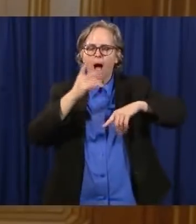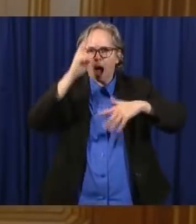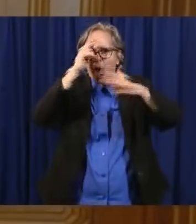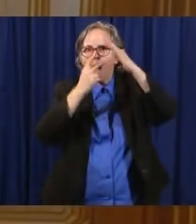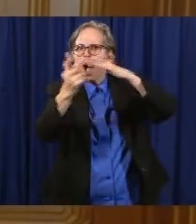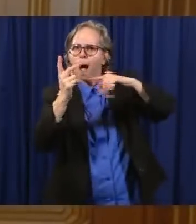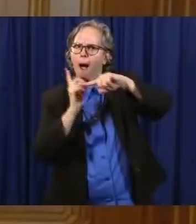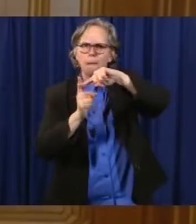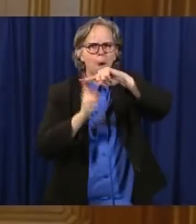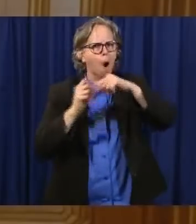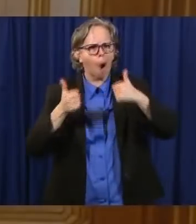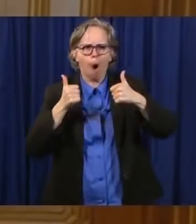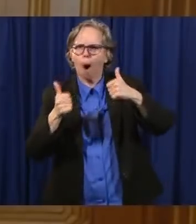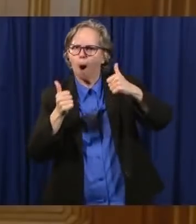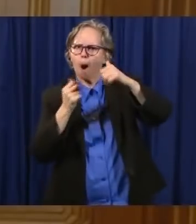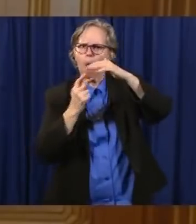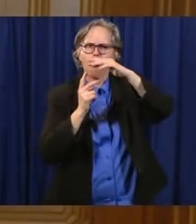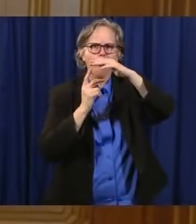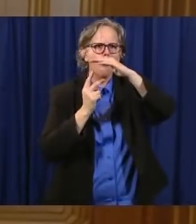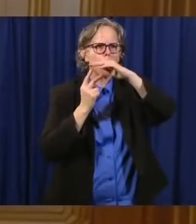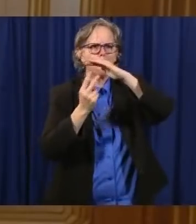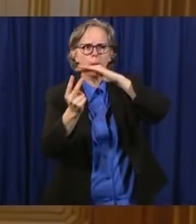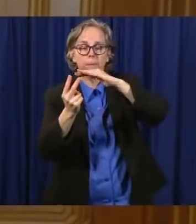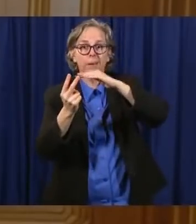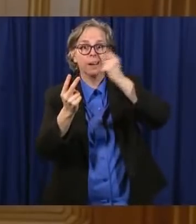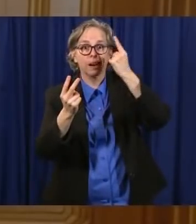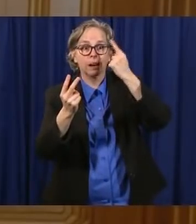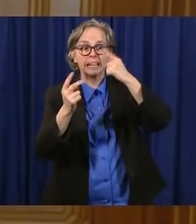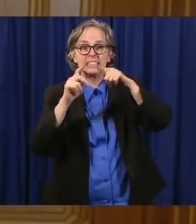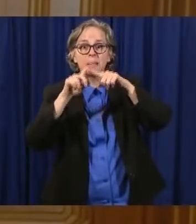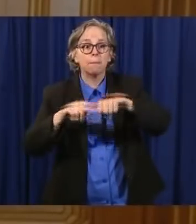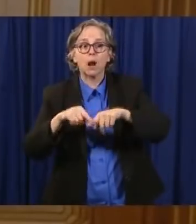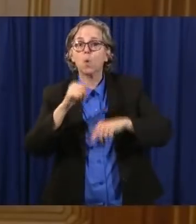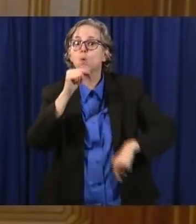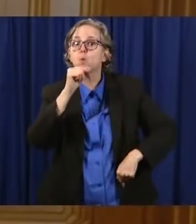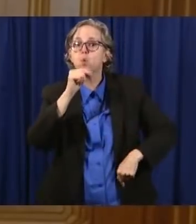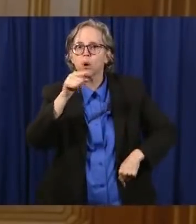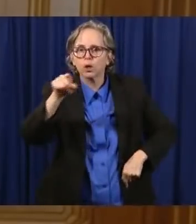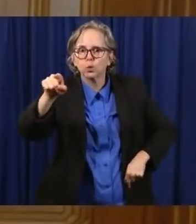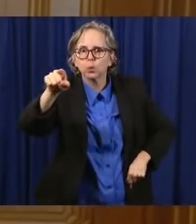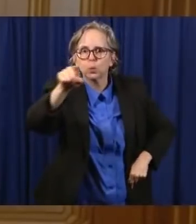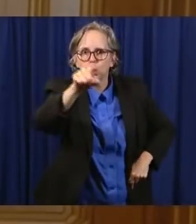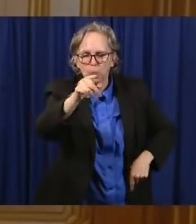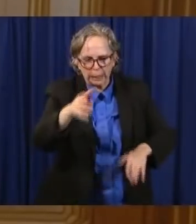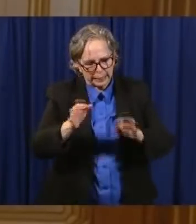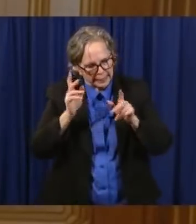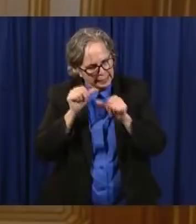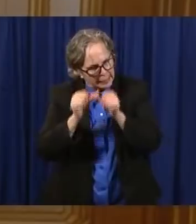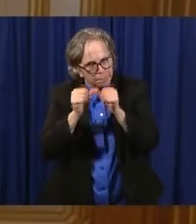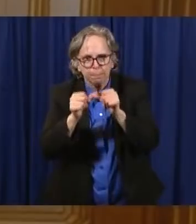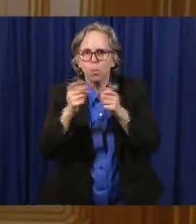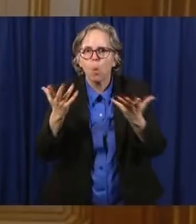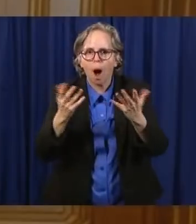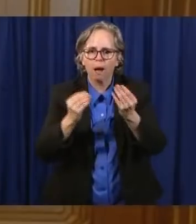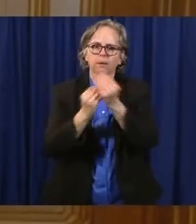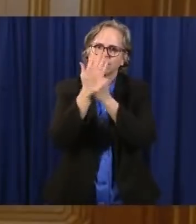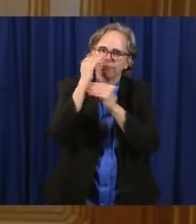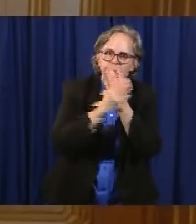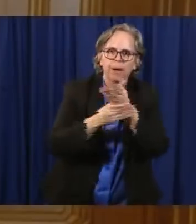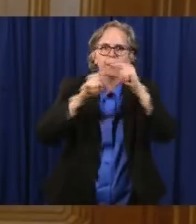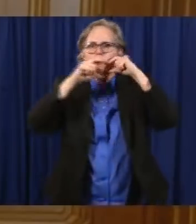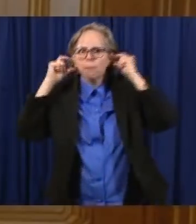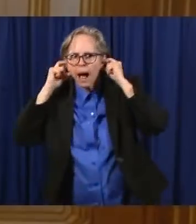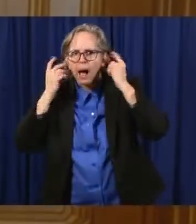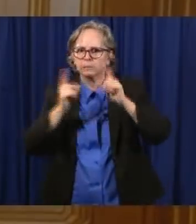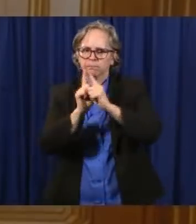a belief and a calculation that we will continue to do the social distancing in the